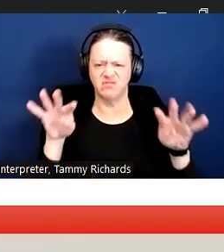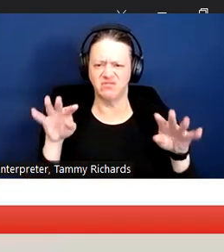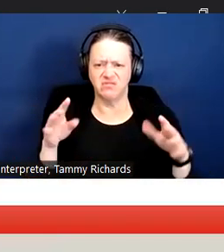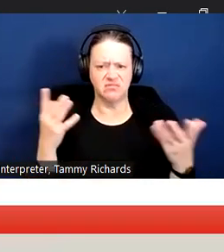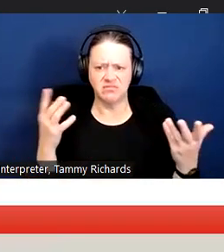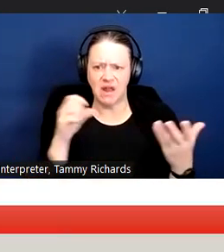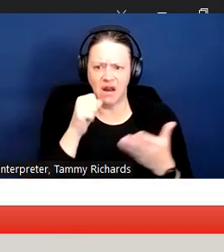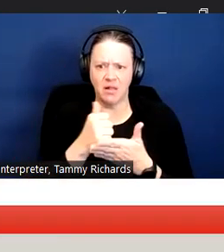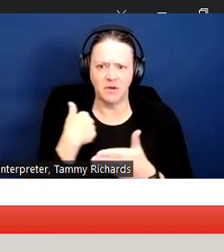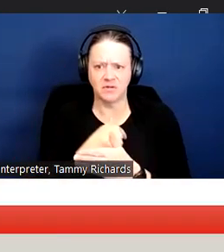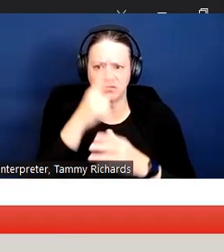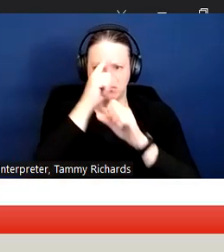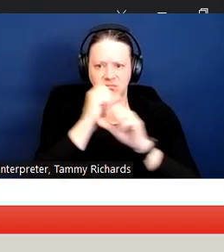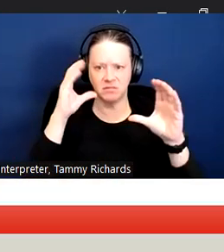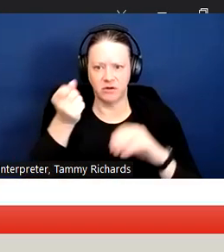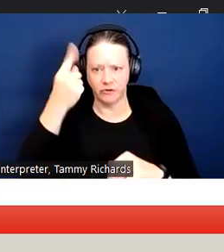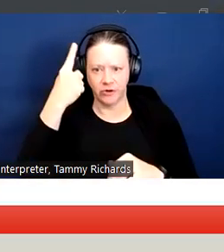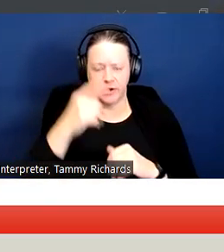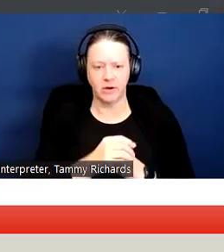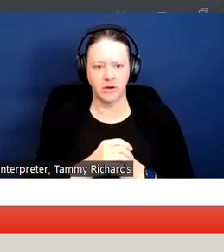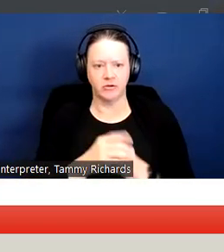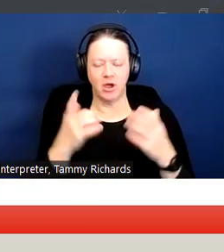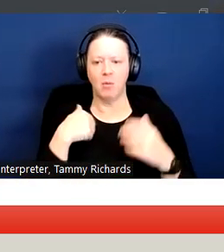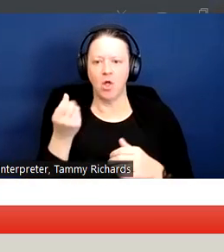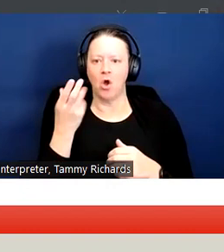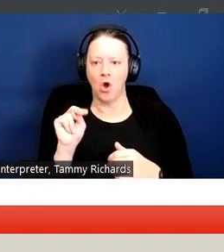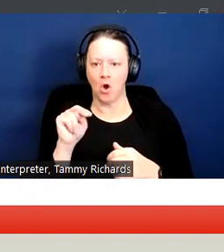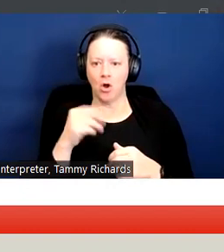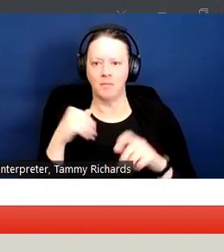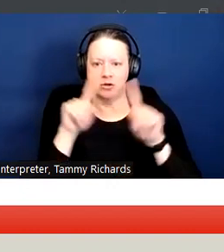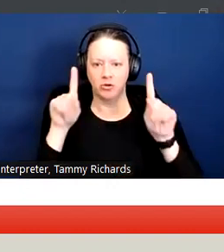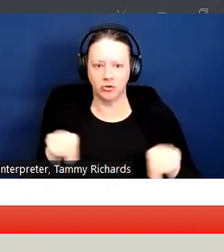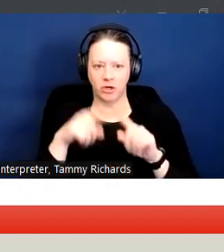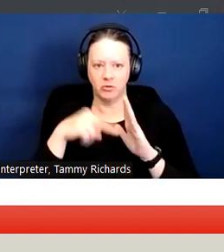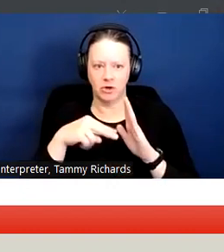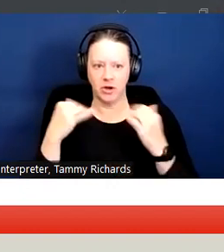So let me turn on my screen reader.